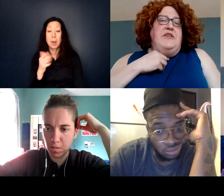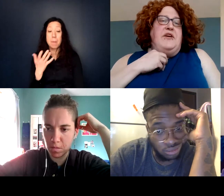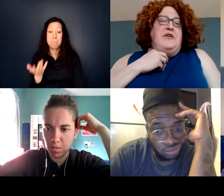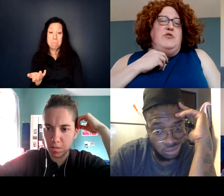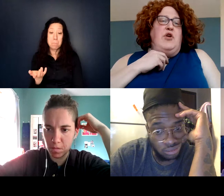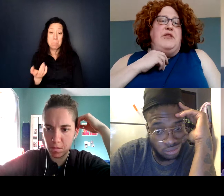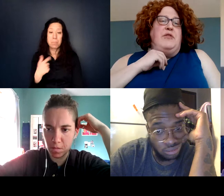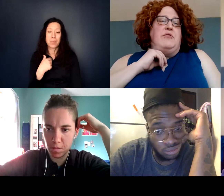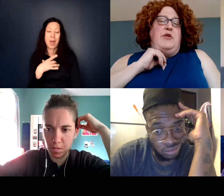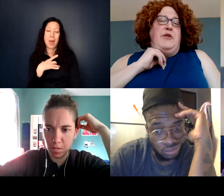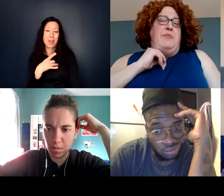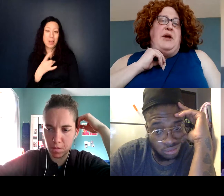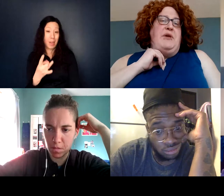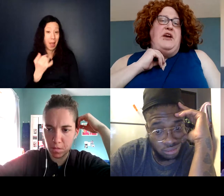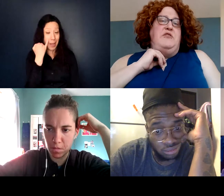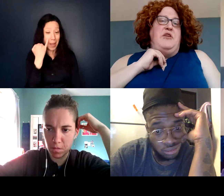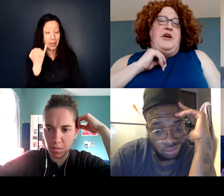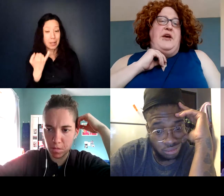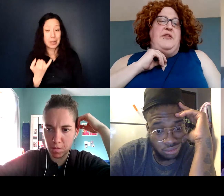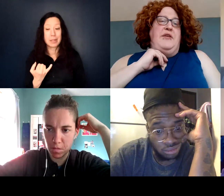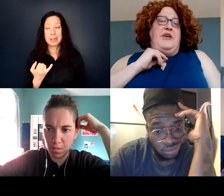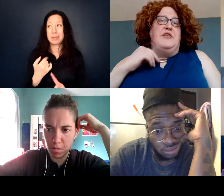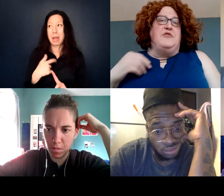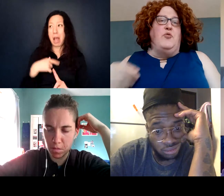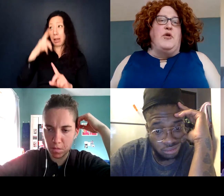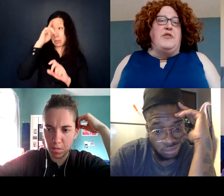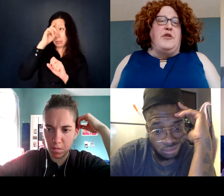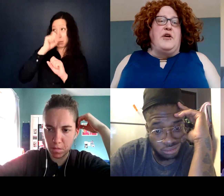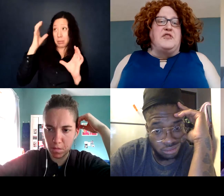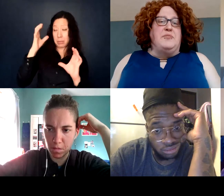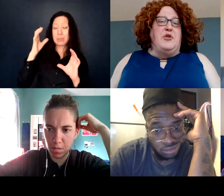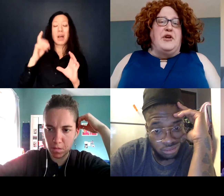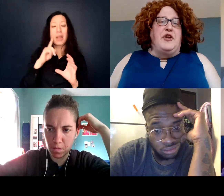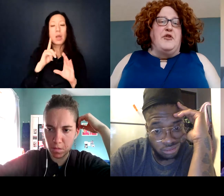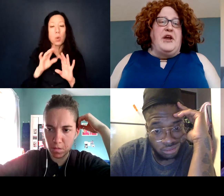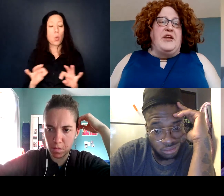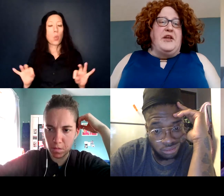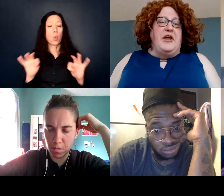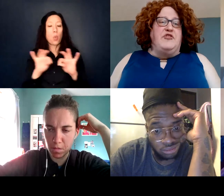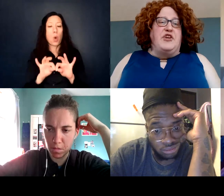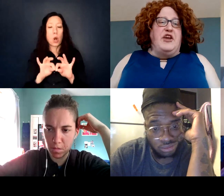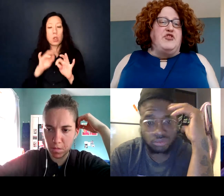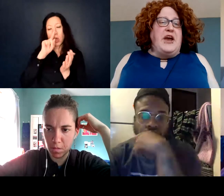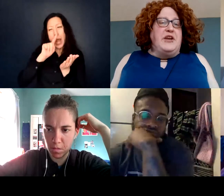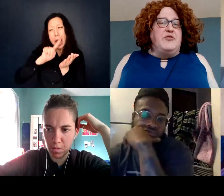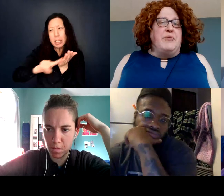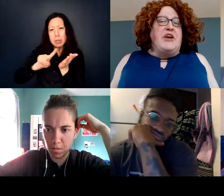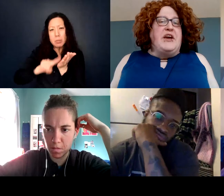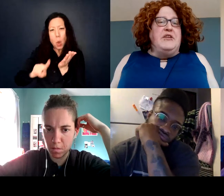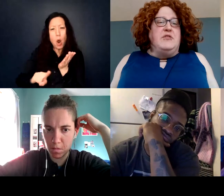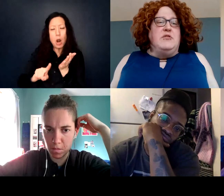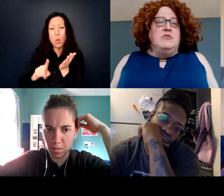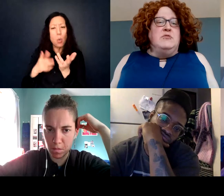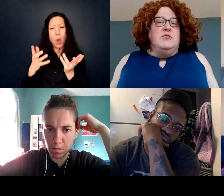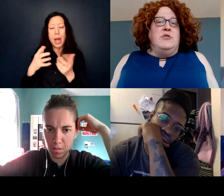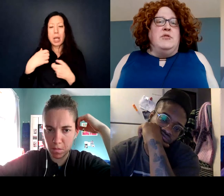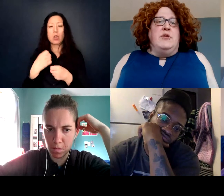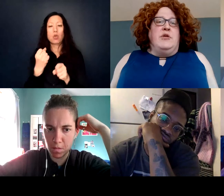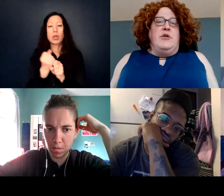I like the idea. In my mind, I think it's worth us exploring creating an education guide of some